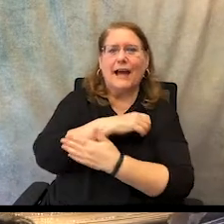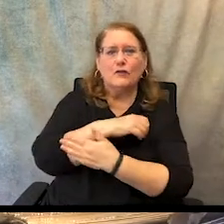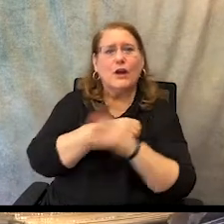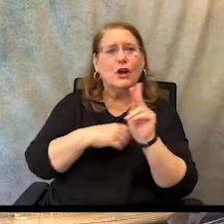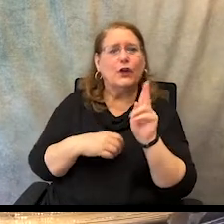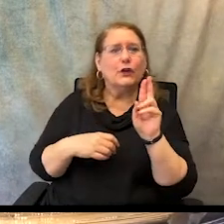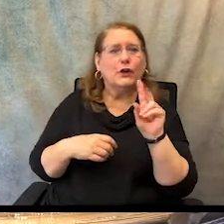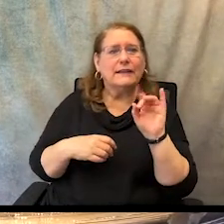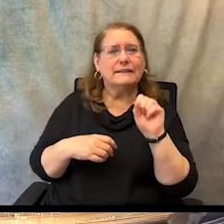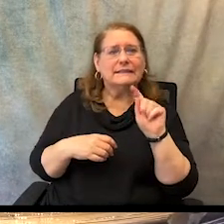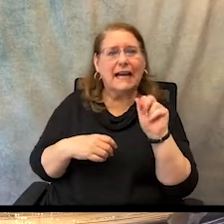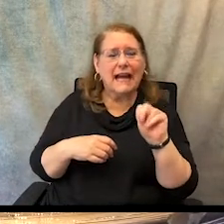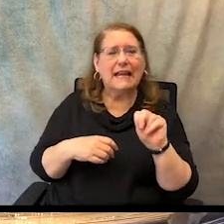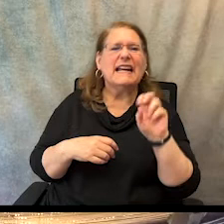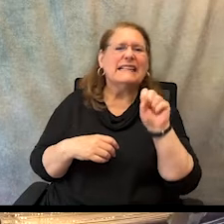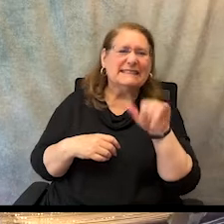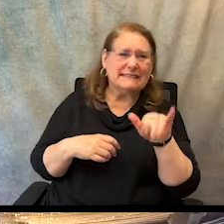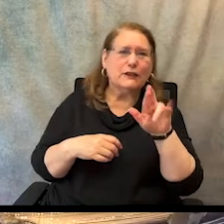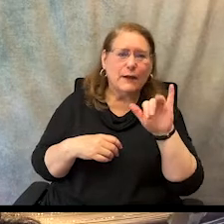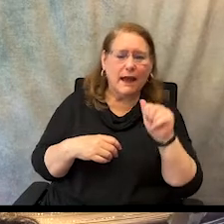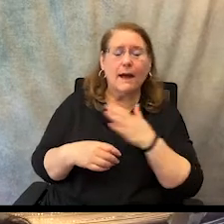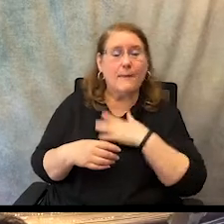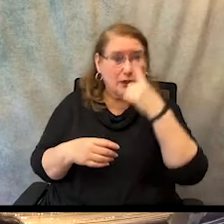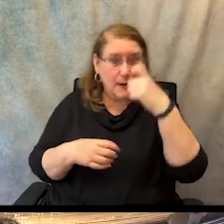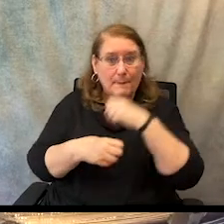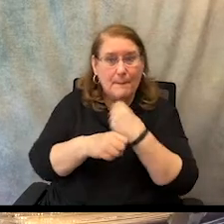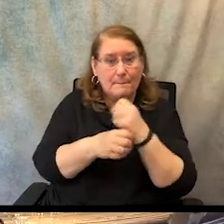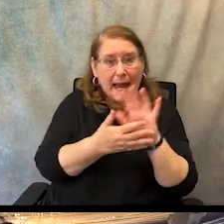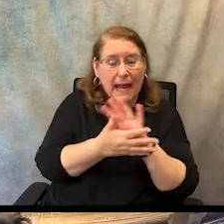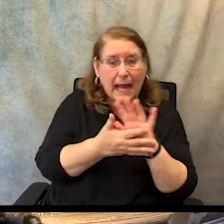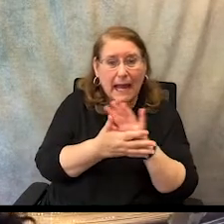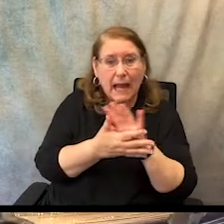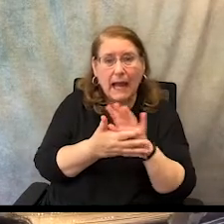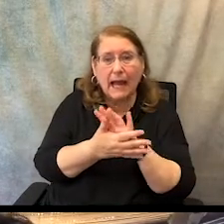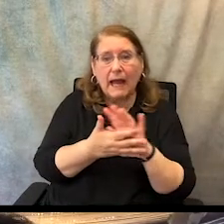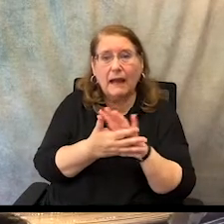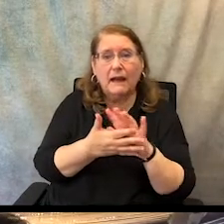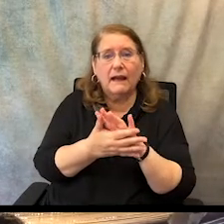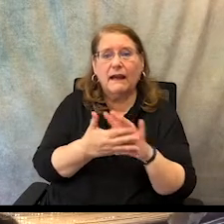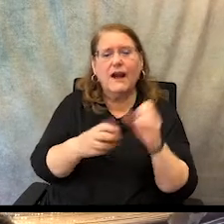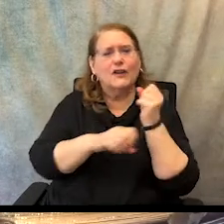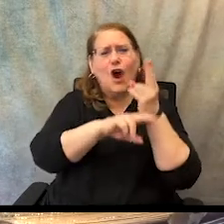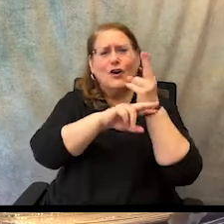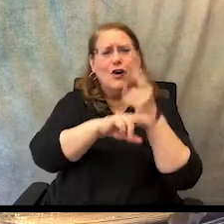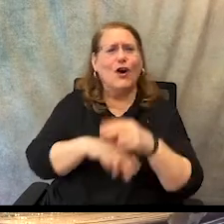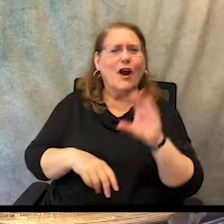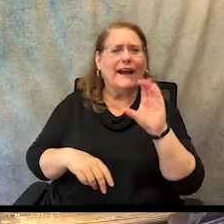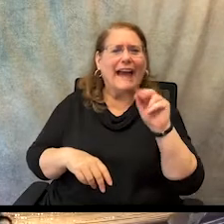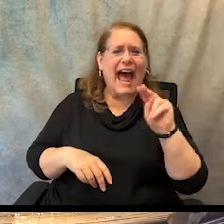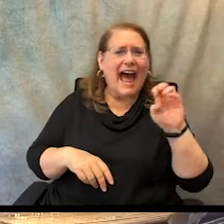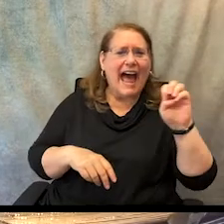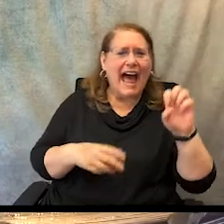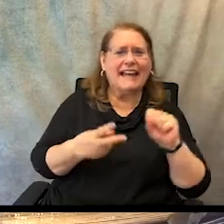Kurdistan, Syria. Mm-hmm. My dream was making movie and conquer Cannes,